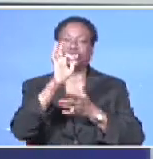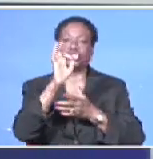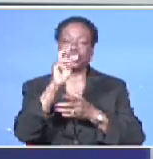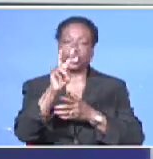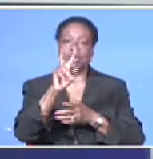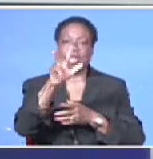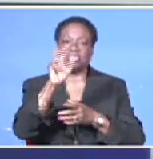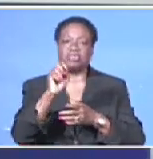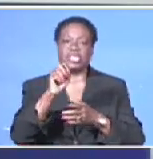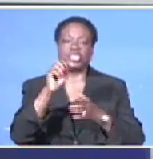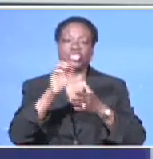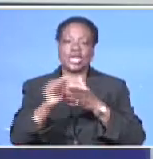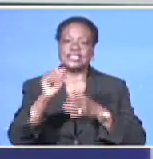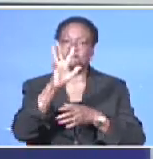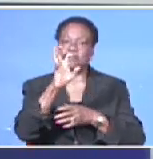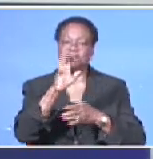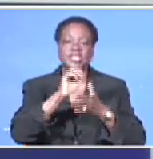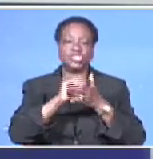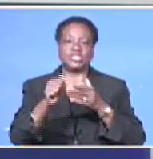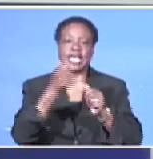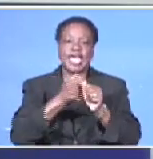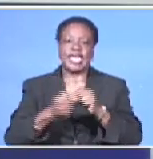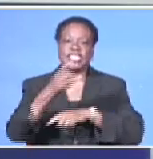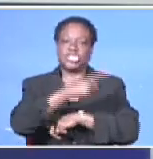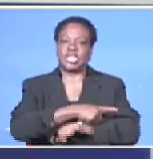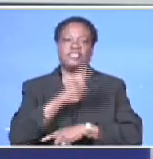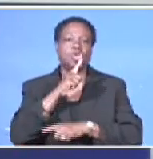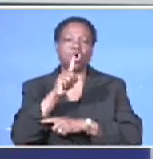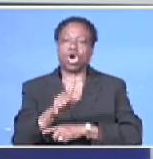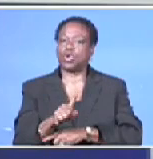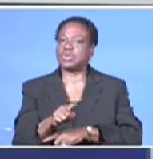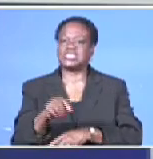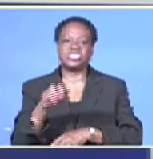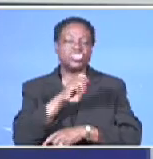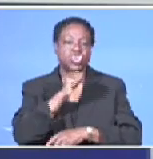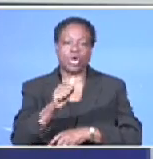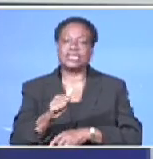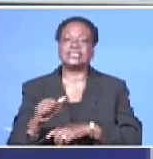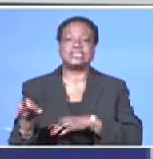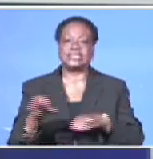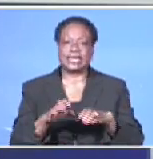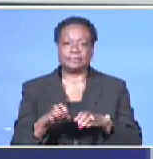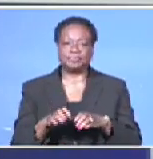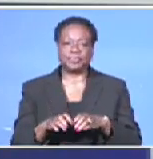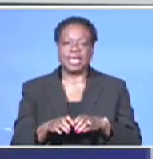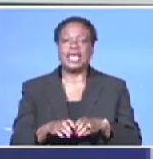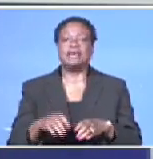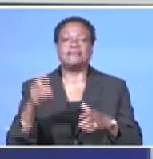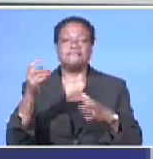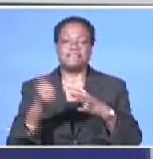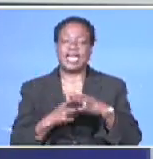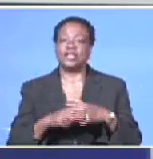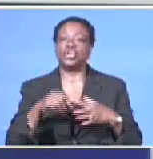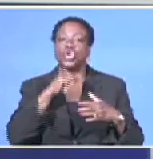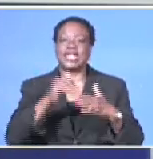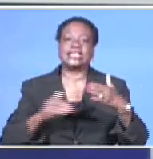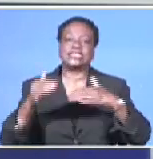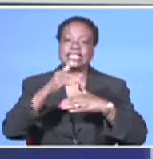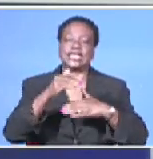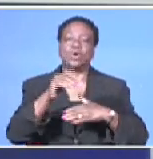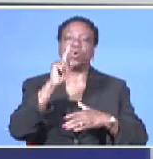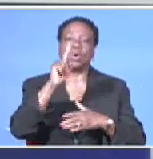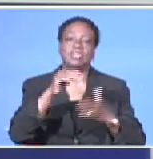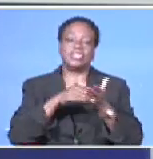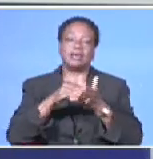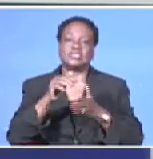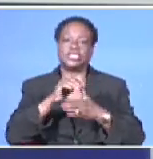and $15 for each day the order was not complied with, while the third charge carries a fine of not exceeding $1,000. Now,